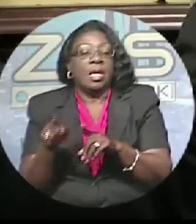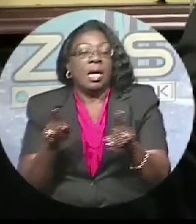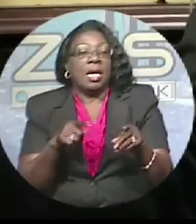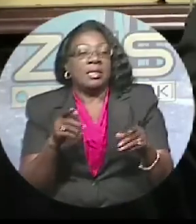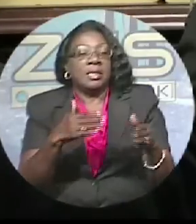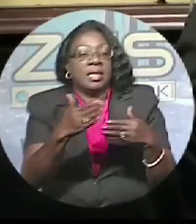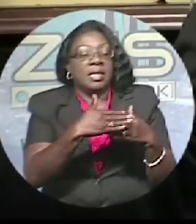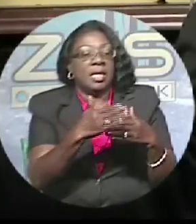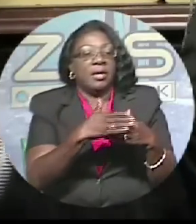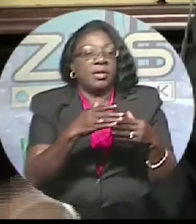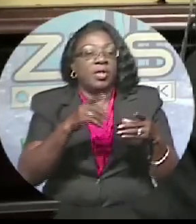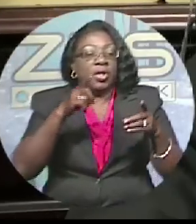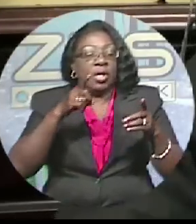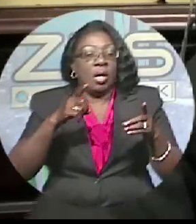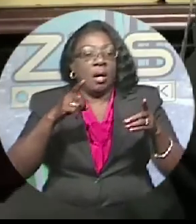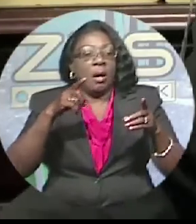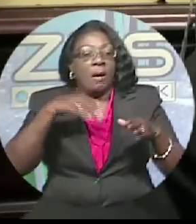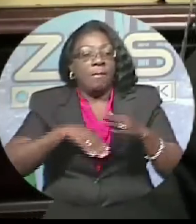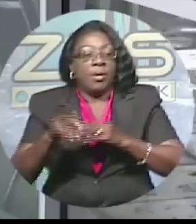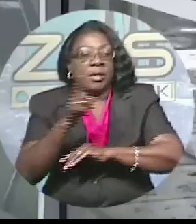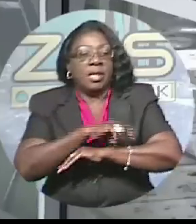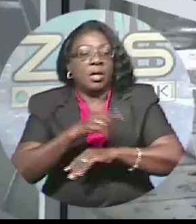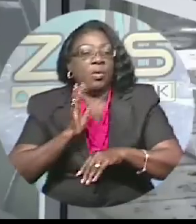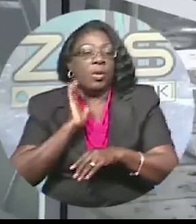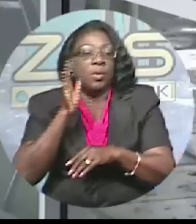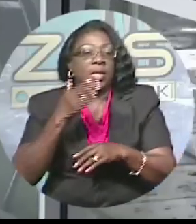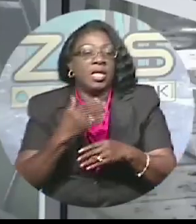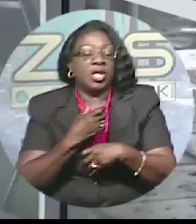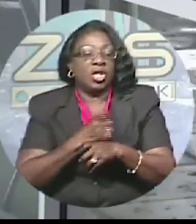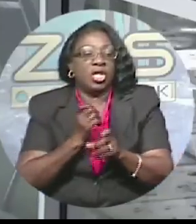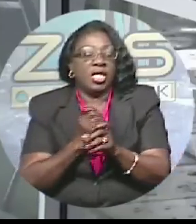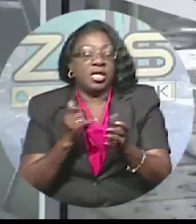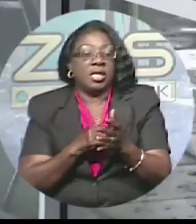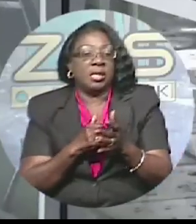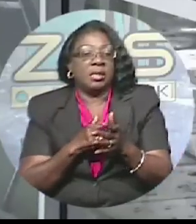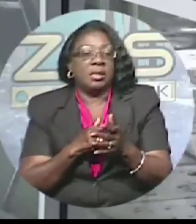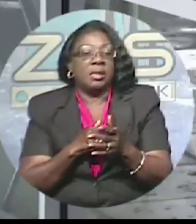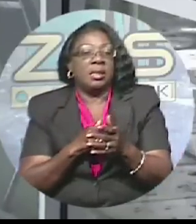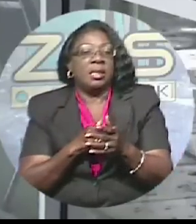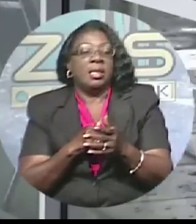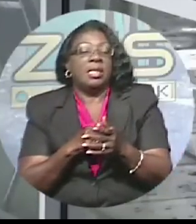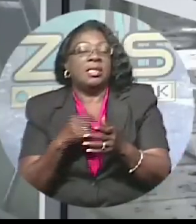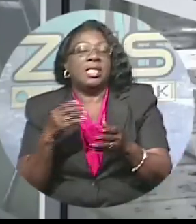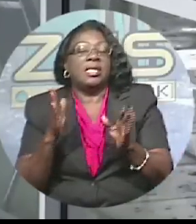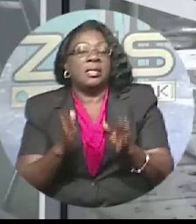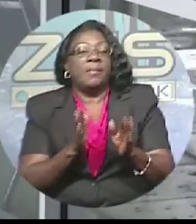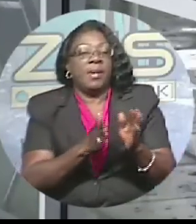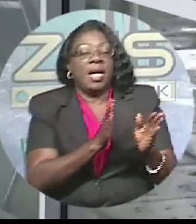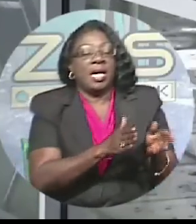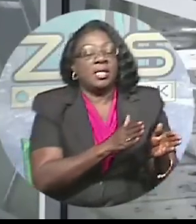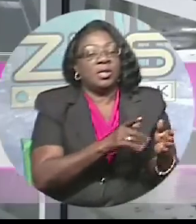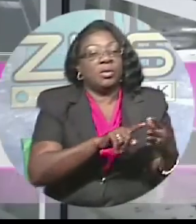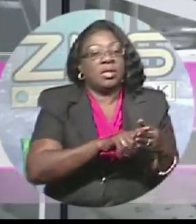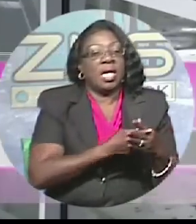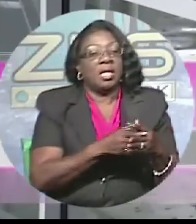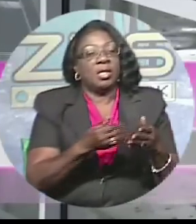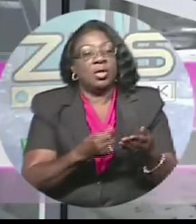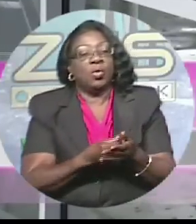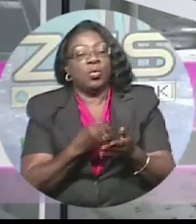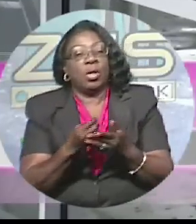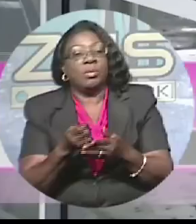gets nearer to your birth and you have to change it, you'll just change it. While the new traffic controller says plans to implement the new automated